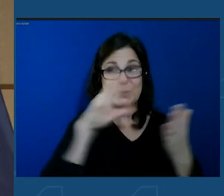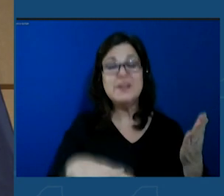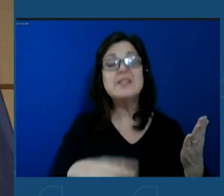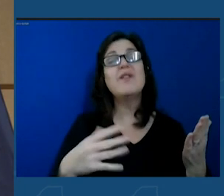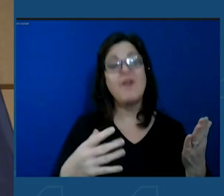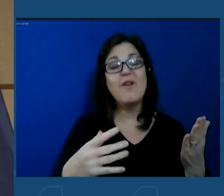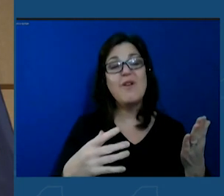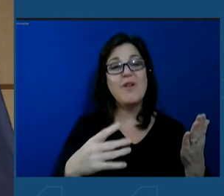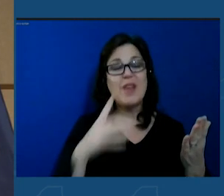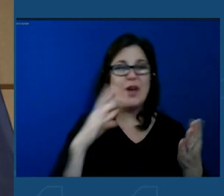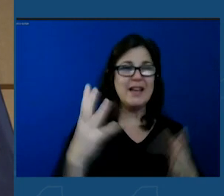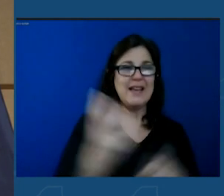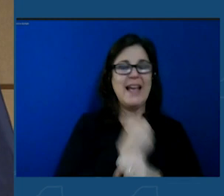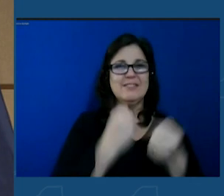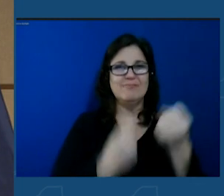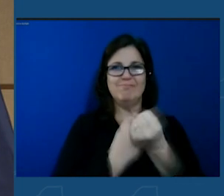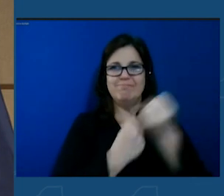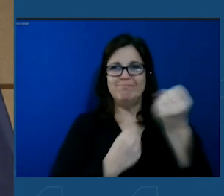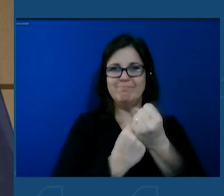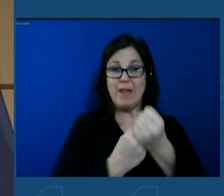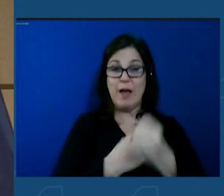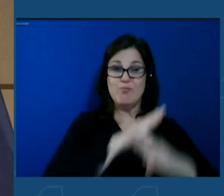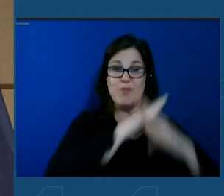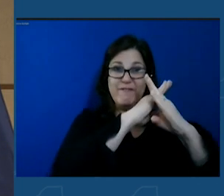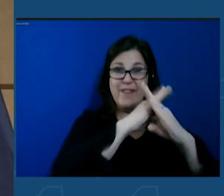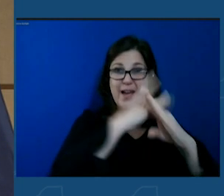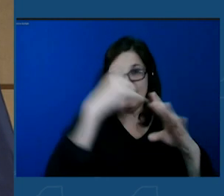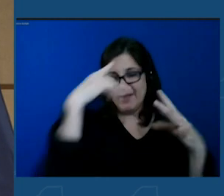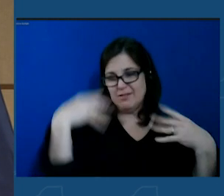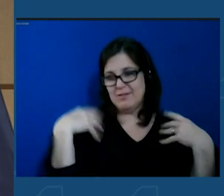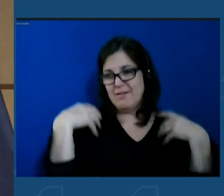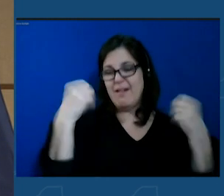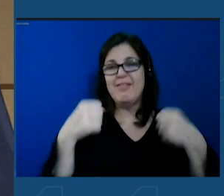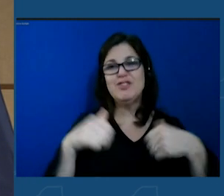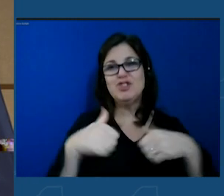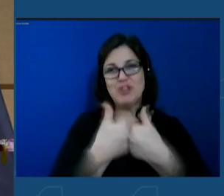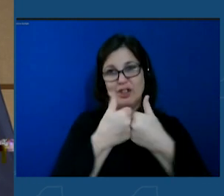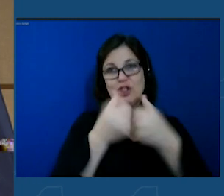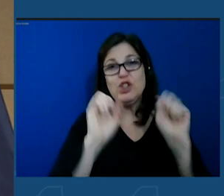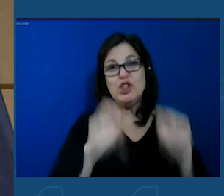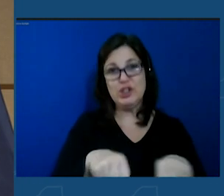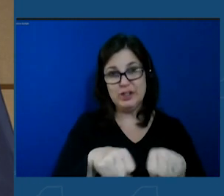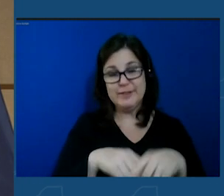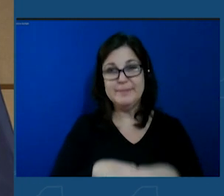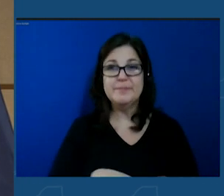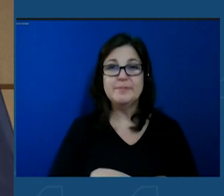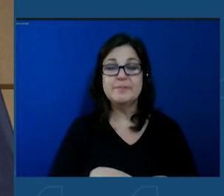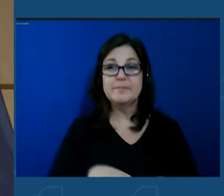get that support and it could prevent these mental health challenges. Also,